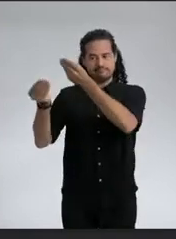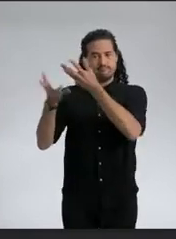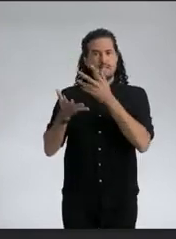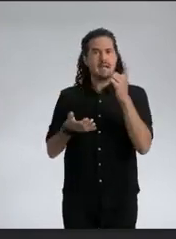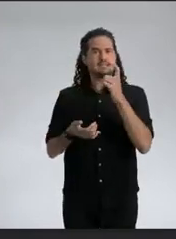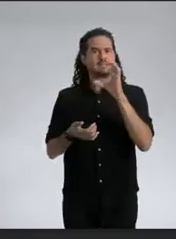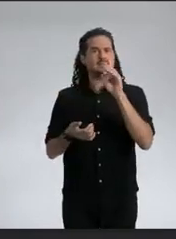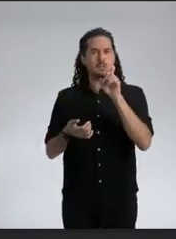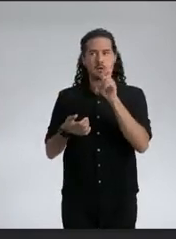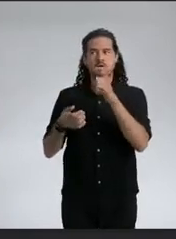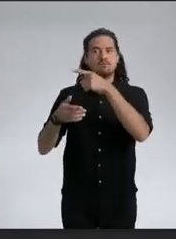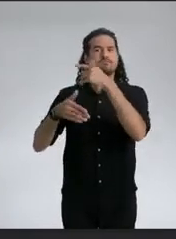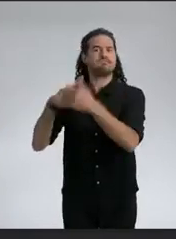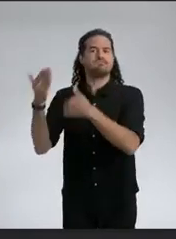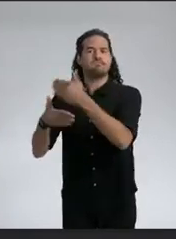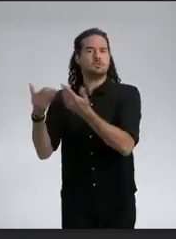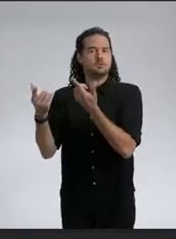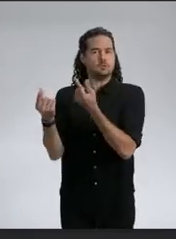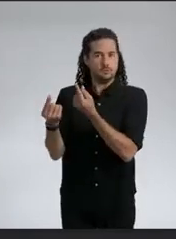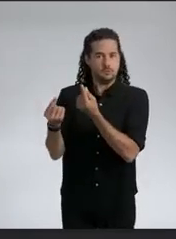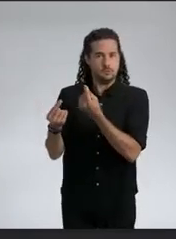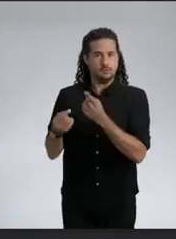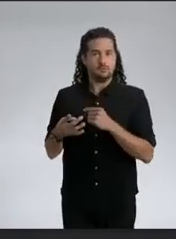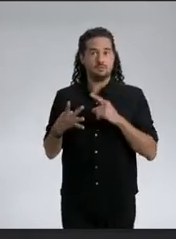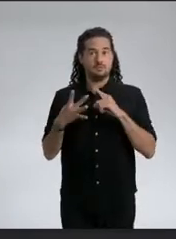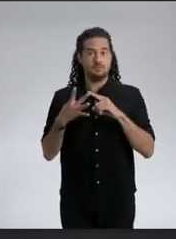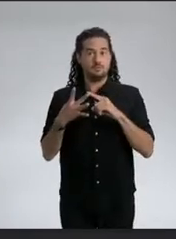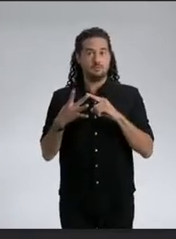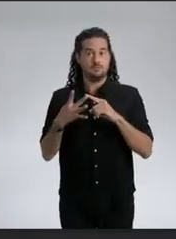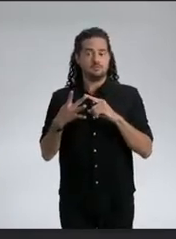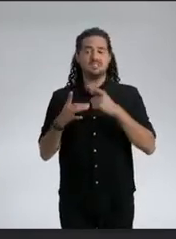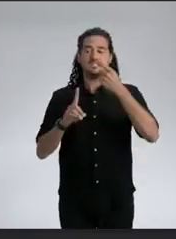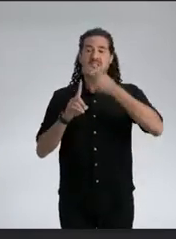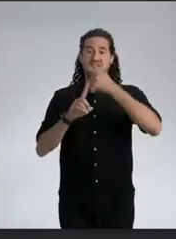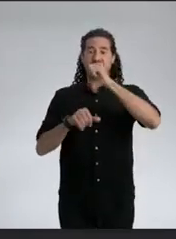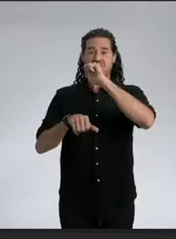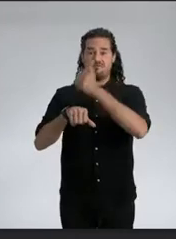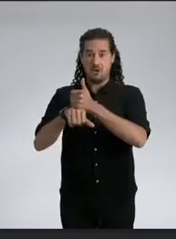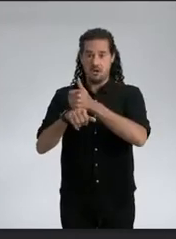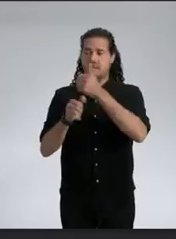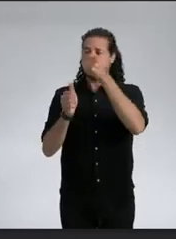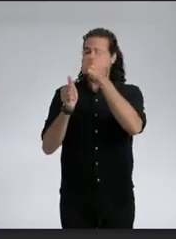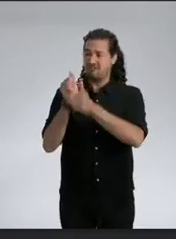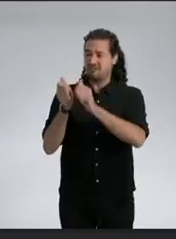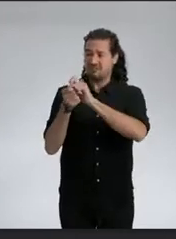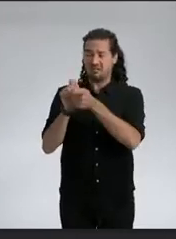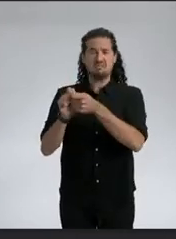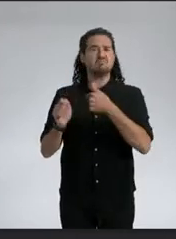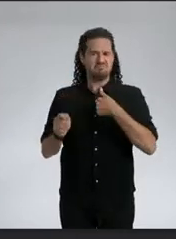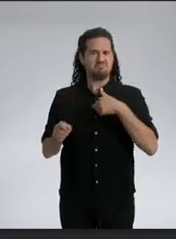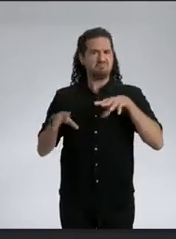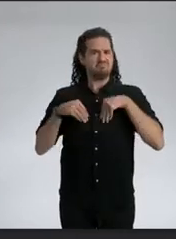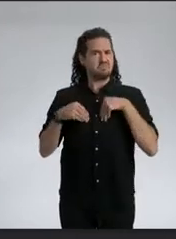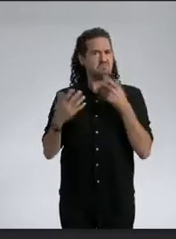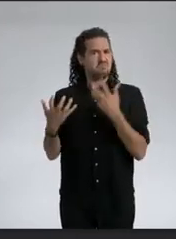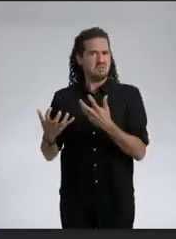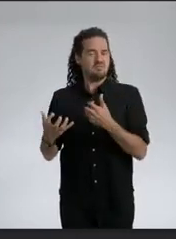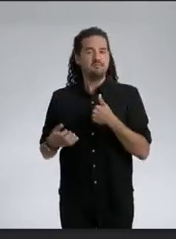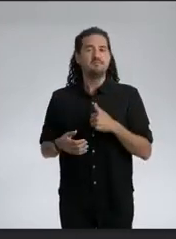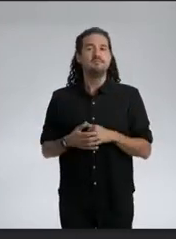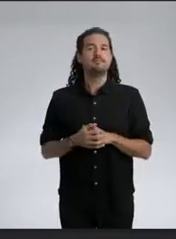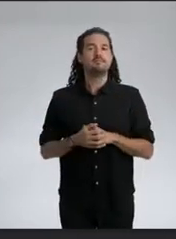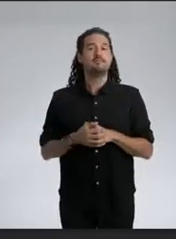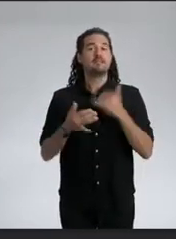do it. The default actions build every change I make, which is exactly what I want. Now, Xcode